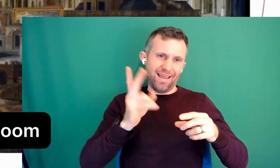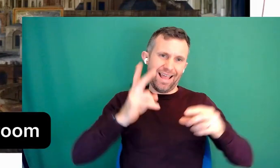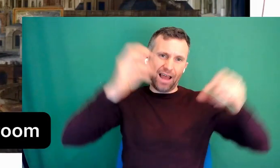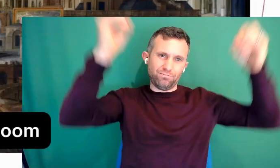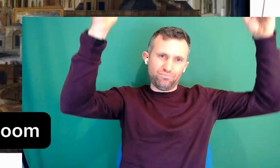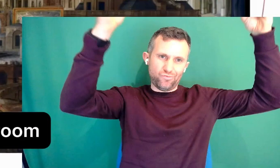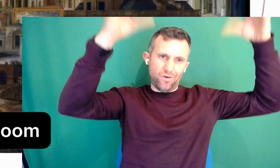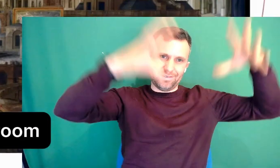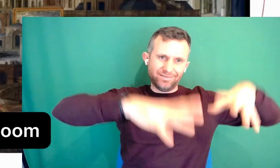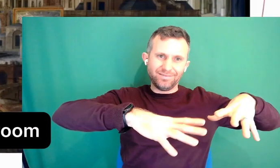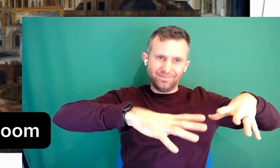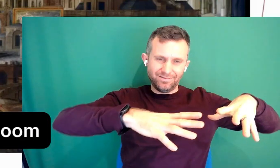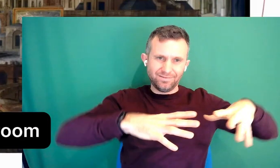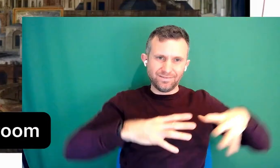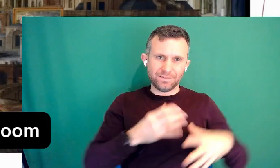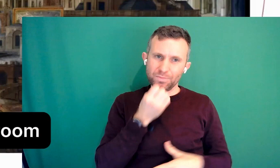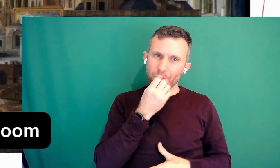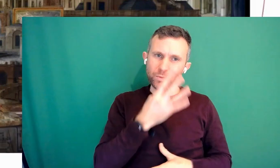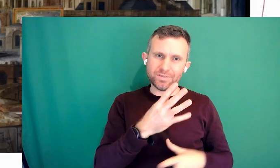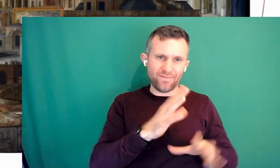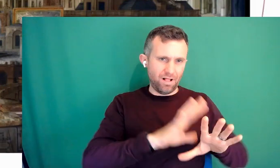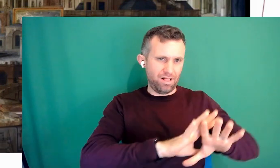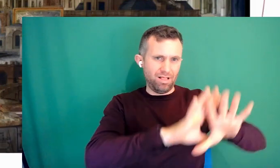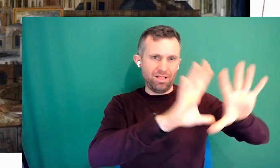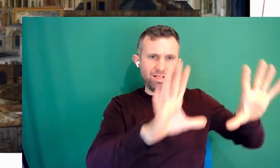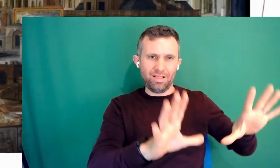recognize the ceiling from the breakfast room.